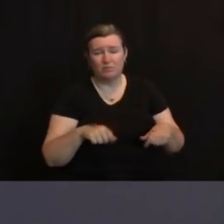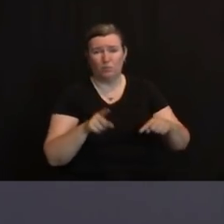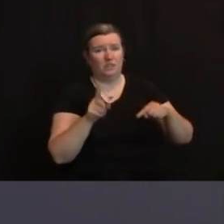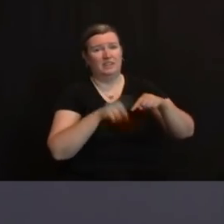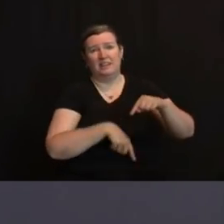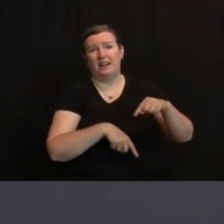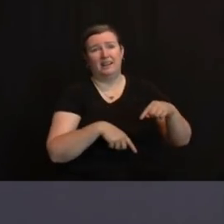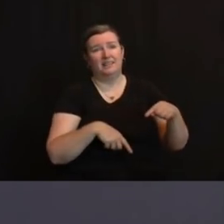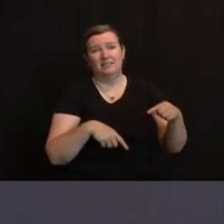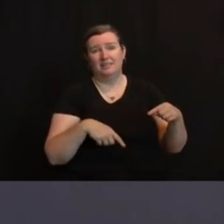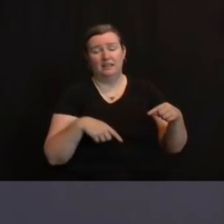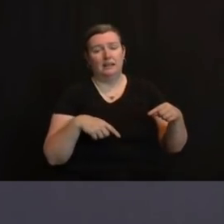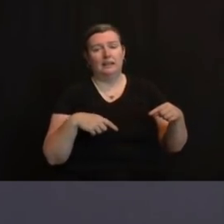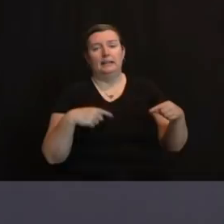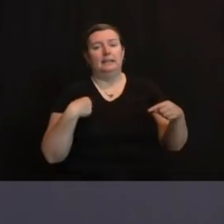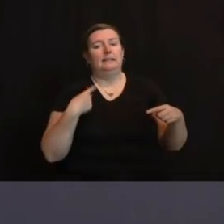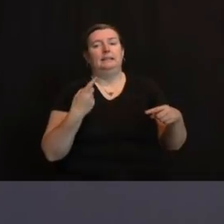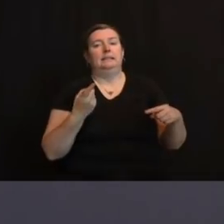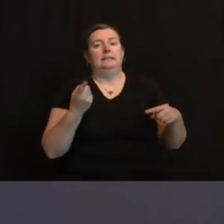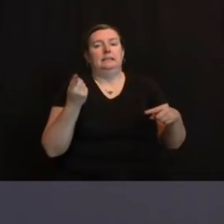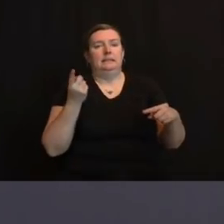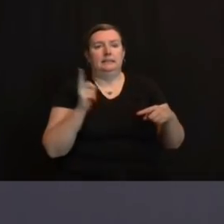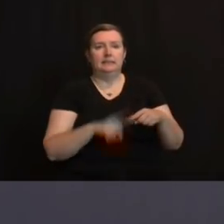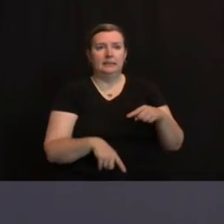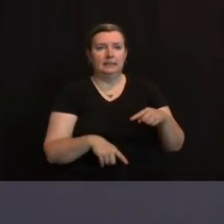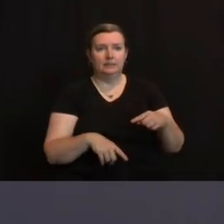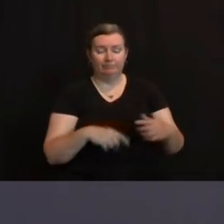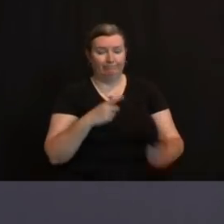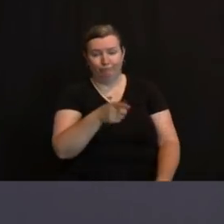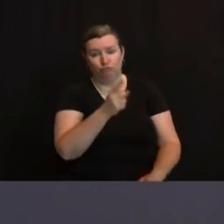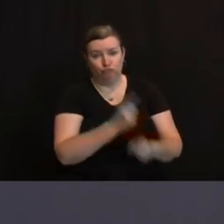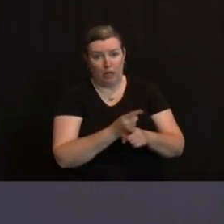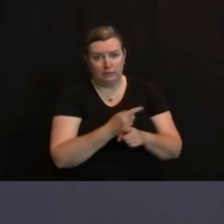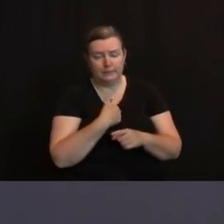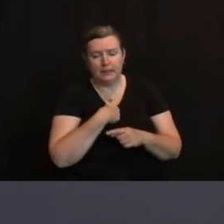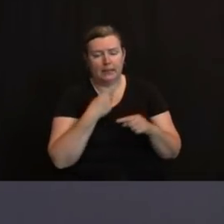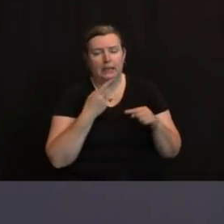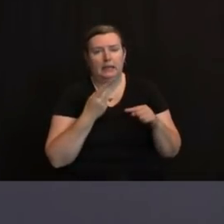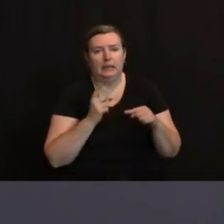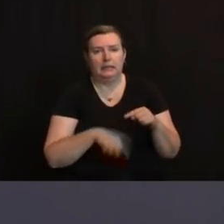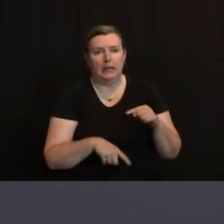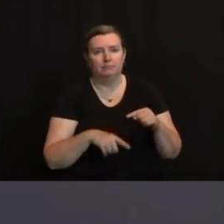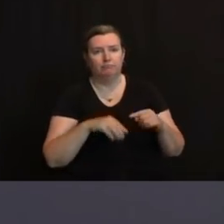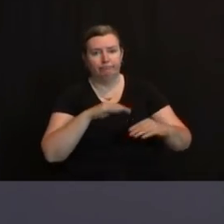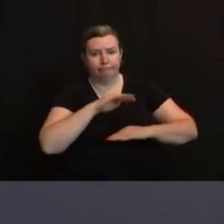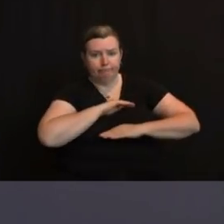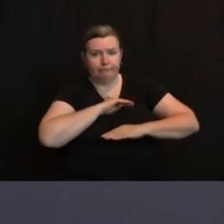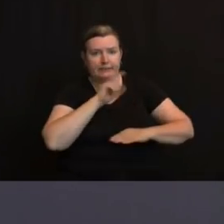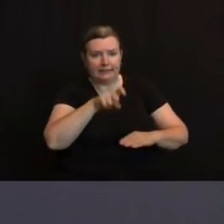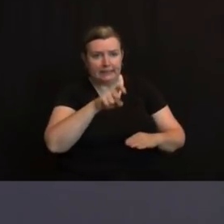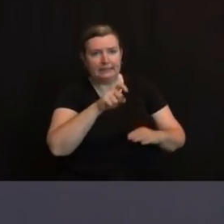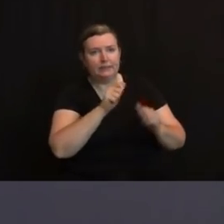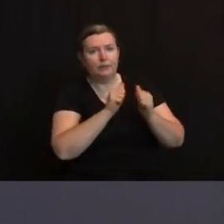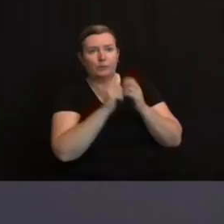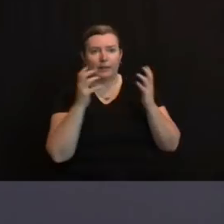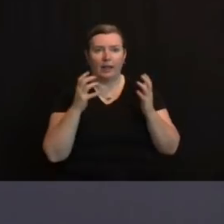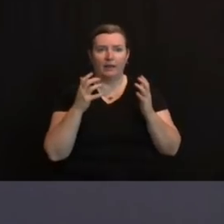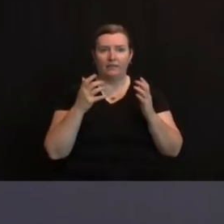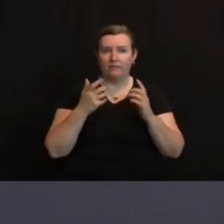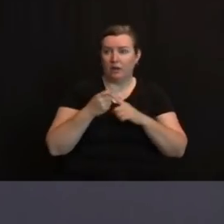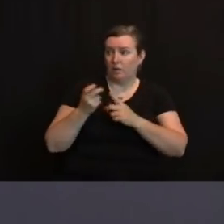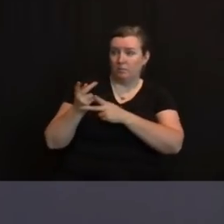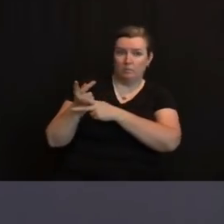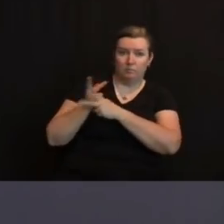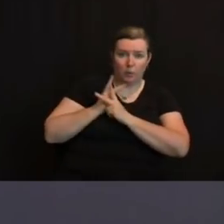close to doing, as you rightfully point out, to meeting the need without the ability to borrow and